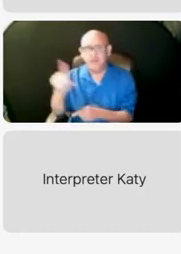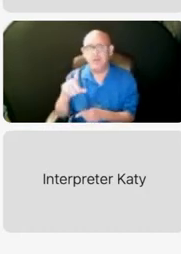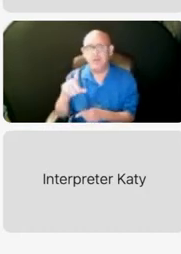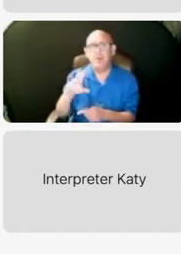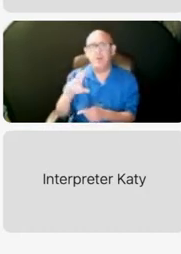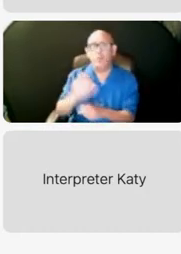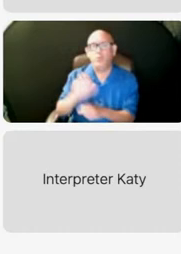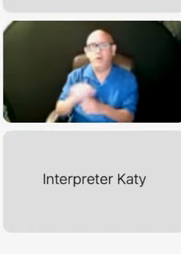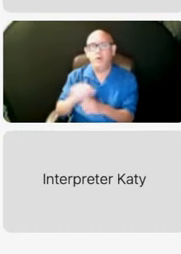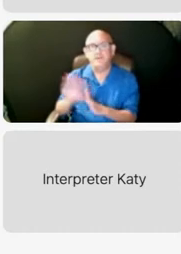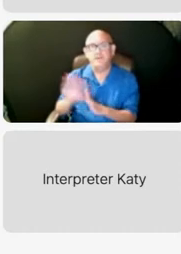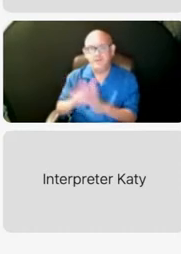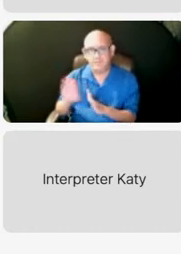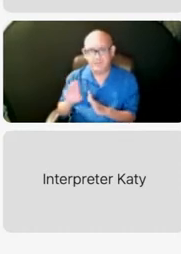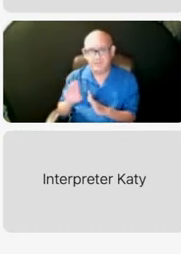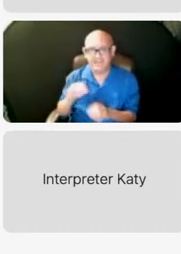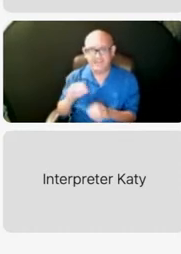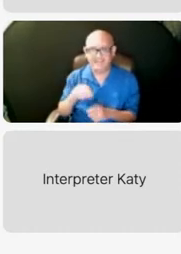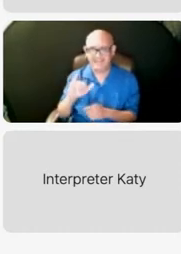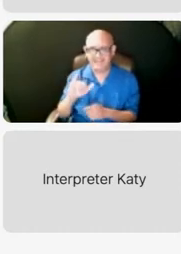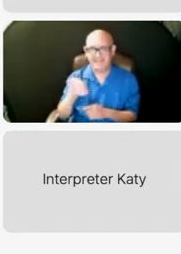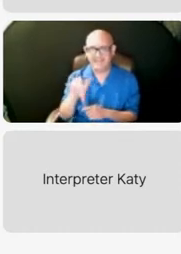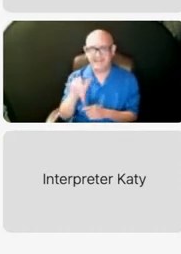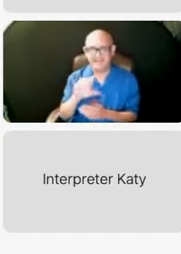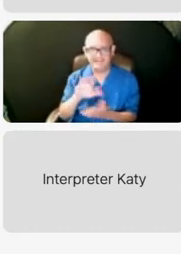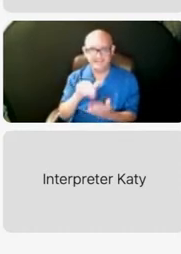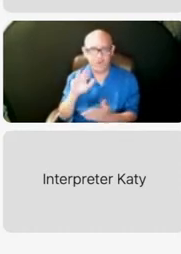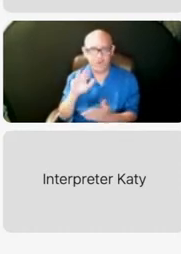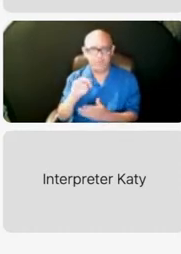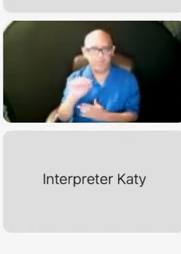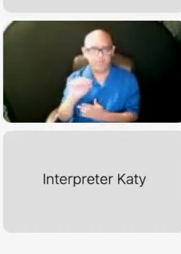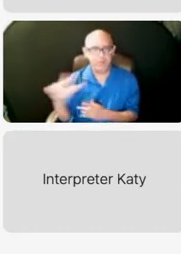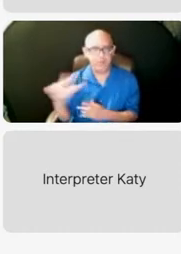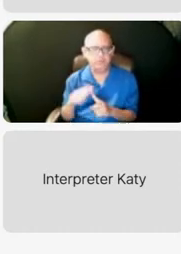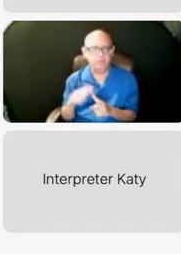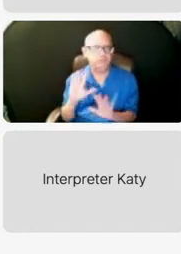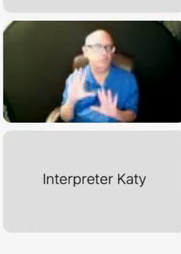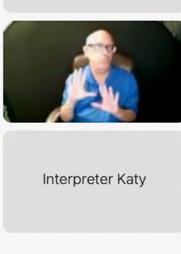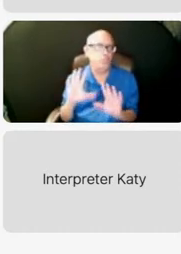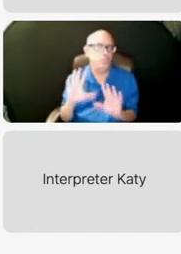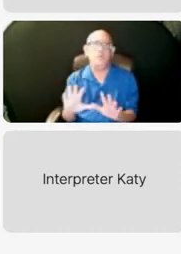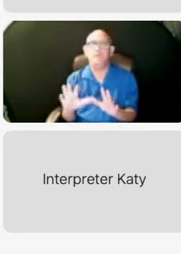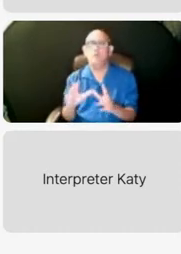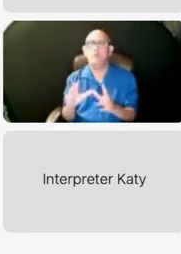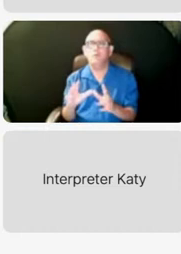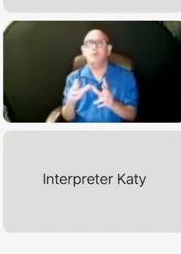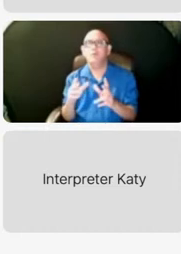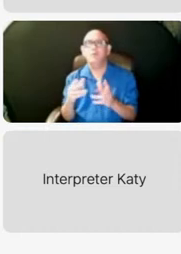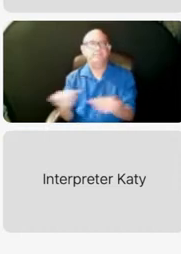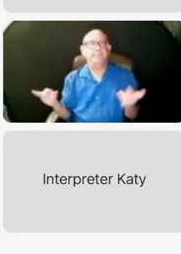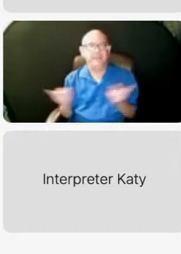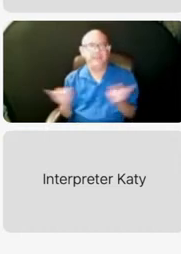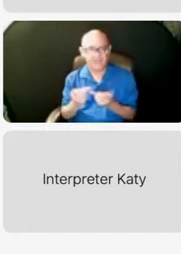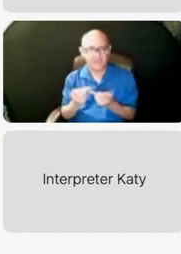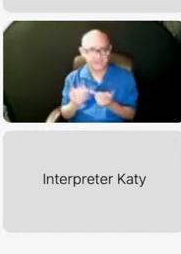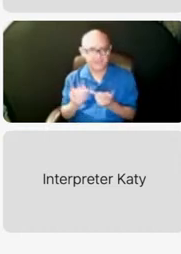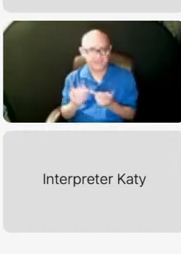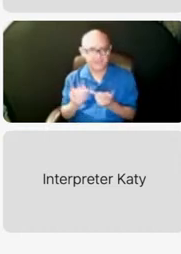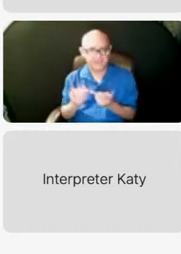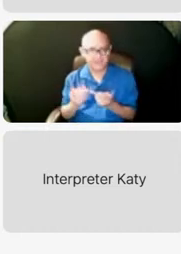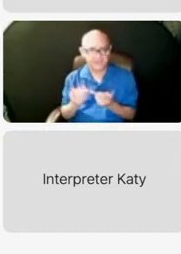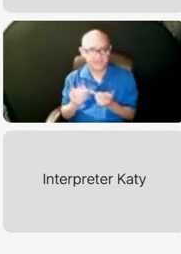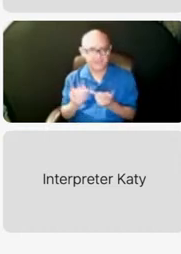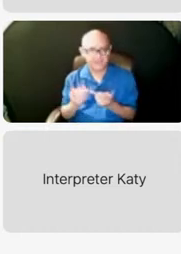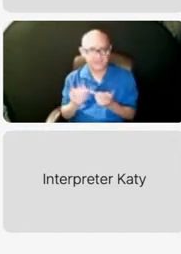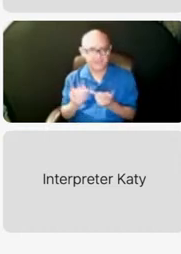inland center mall uh just a great center for for uh for our folks our students rather and even